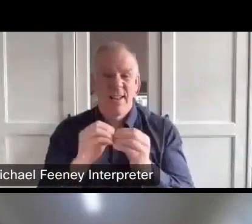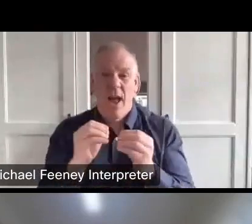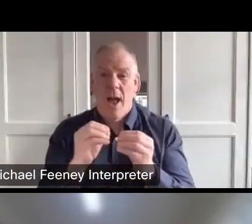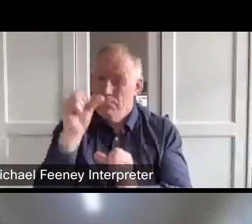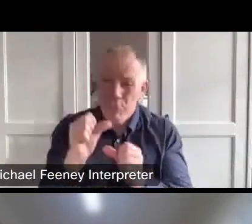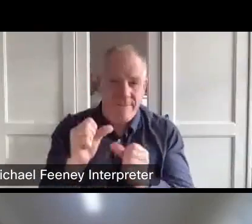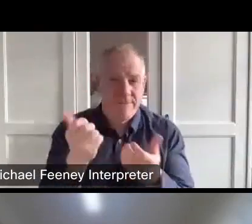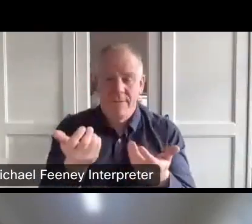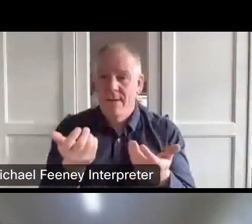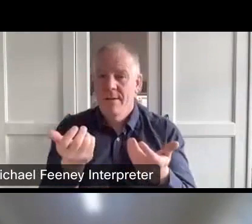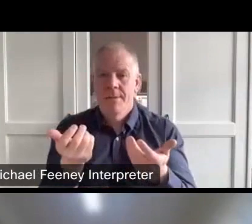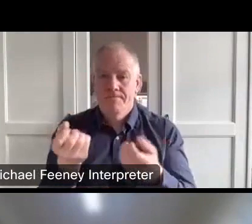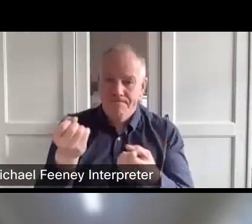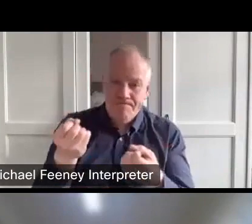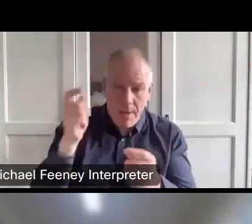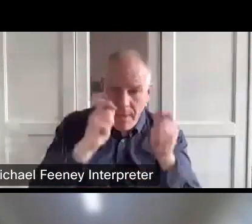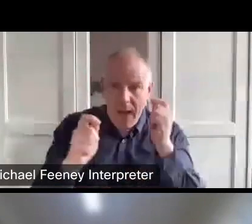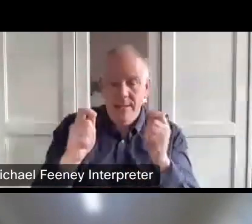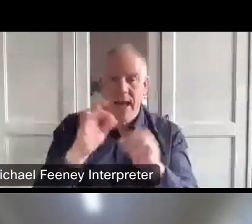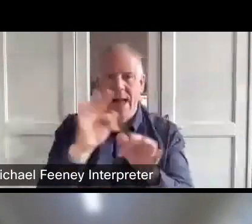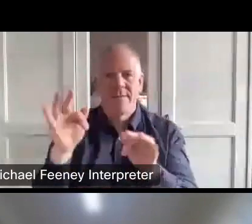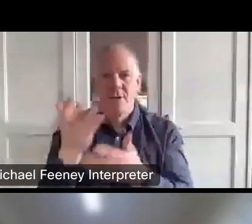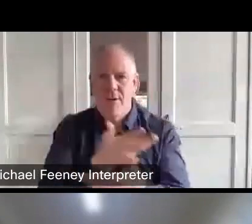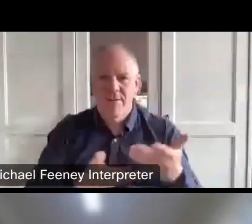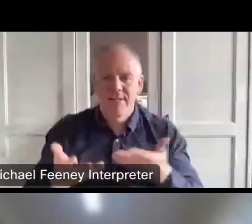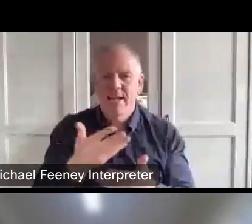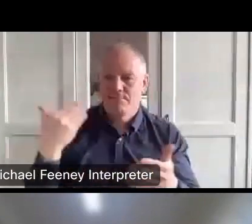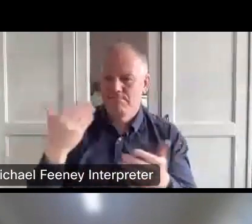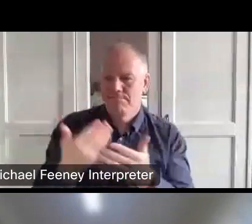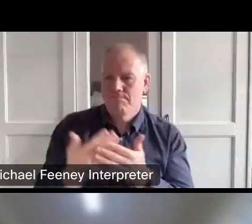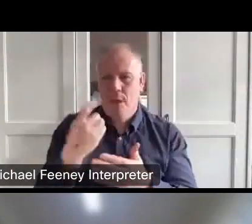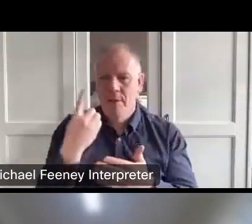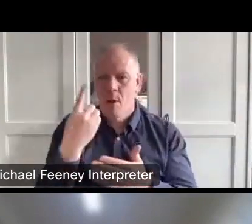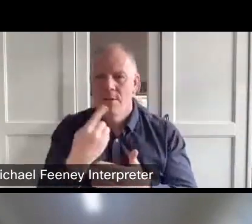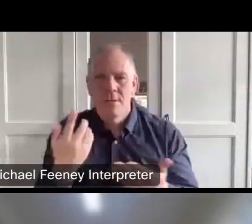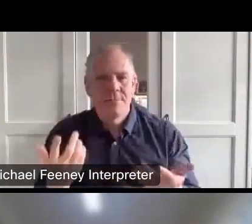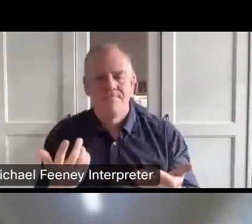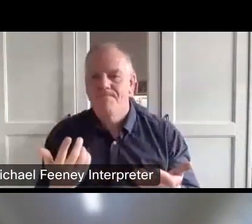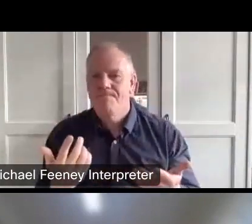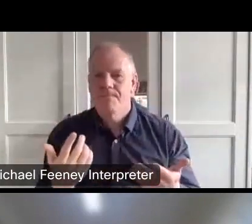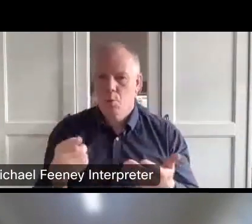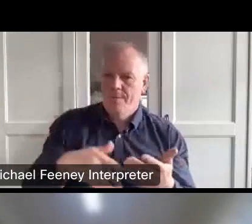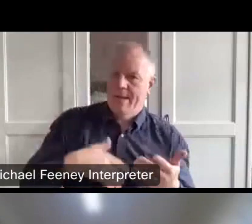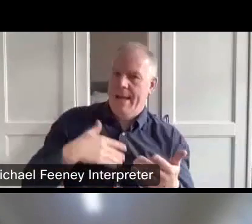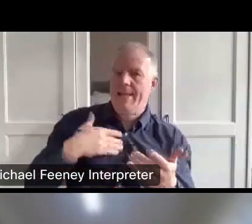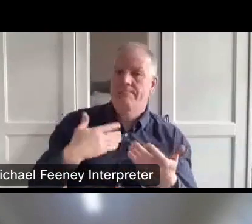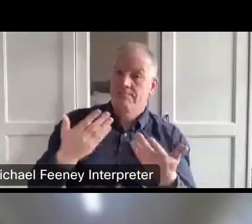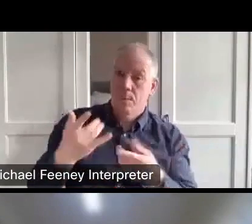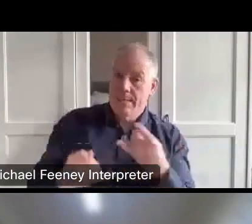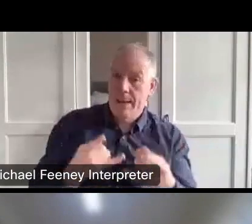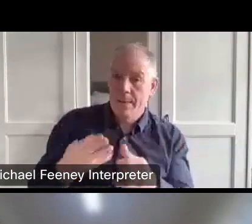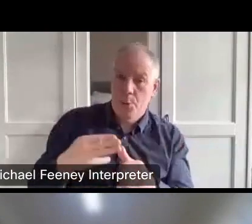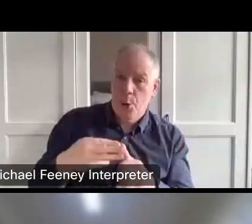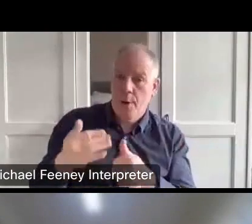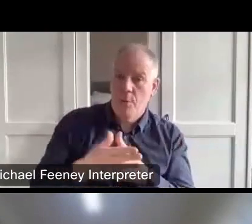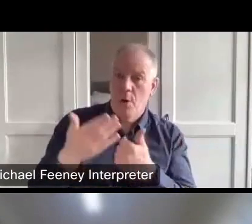brief kind of thought, having listened to the conversations over the last little while, what you make of all the preparation